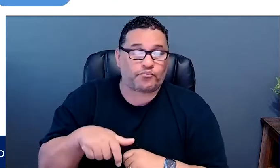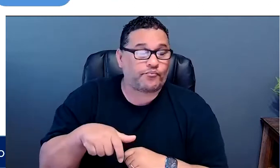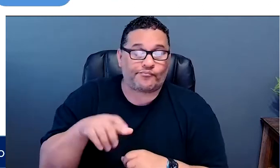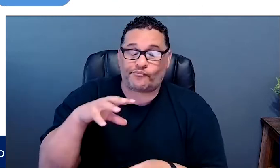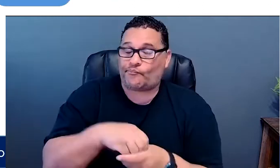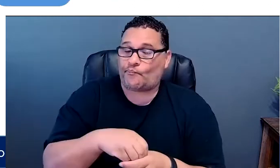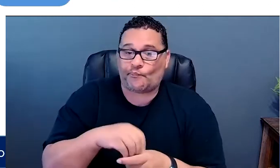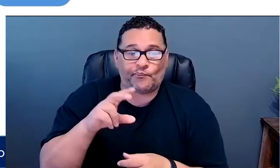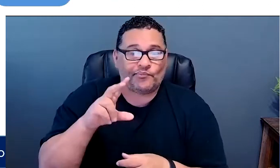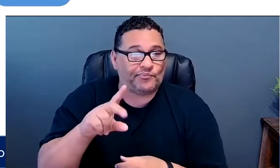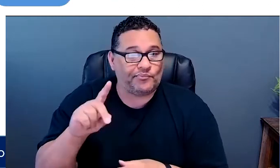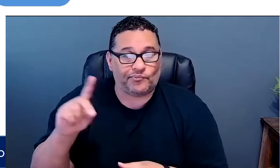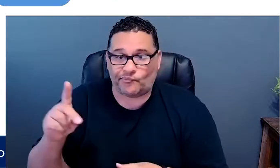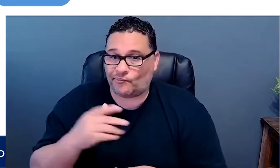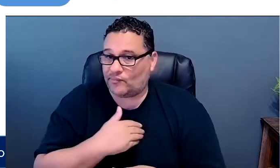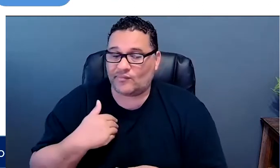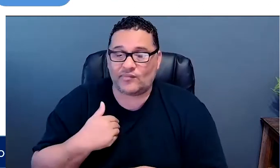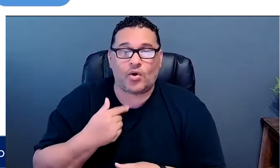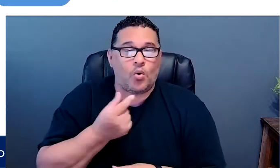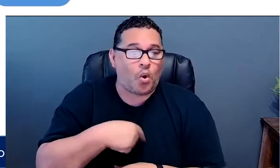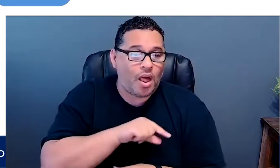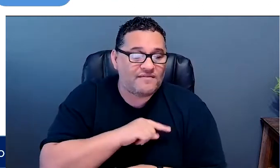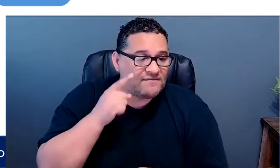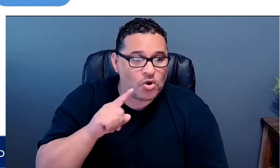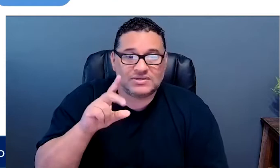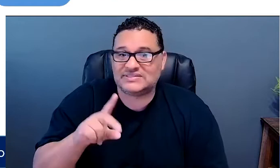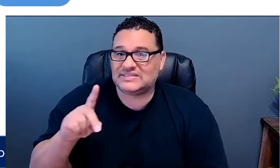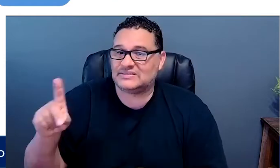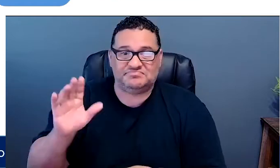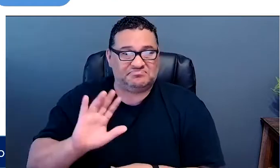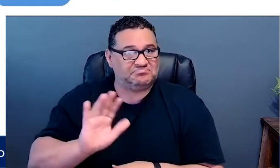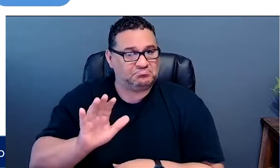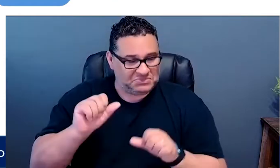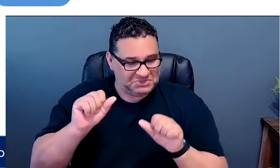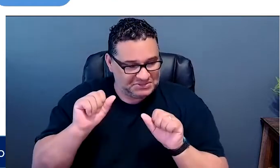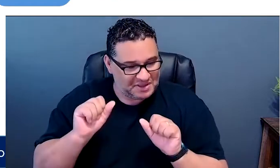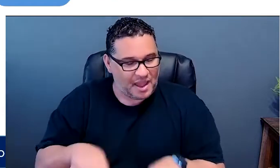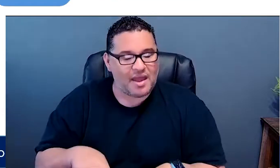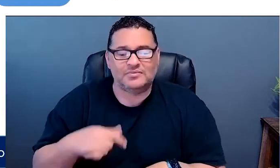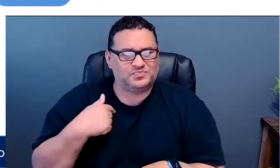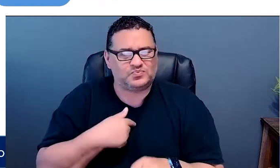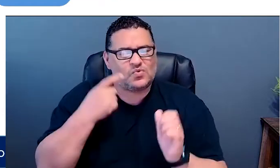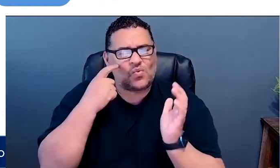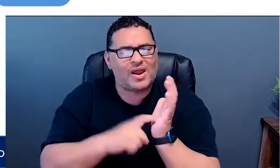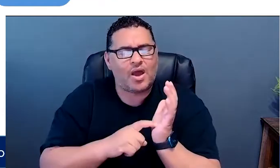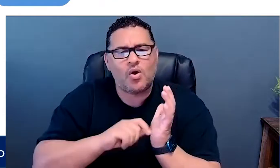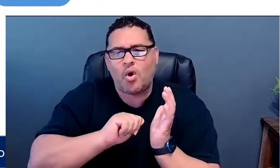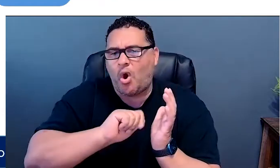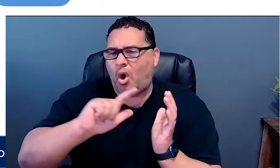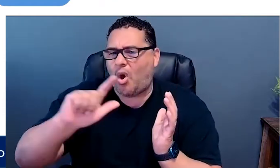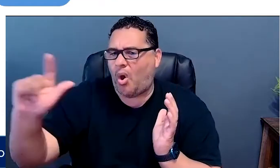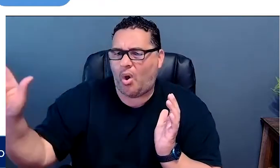to be a DD member or qualify for DDD. We recognized all kinds